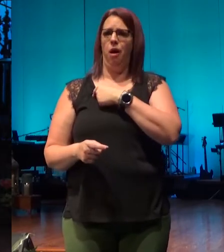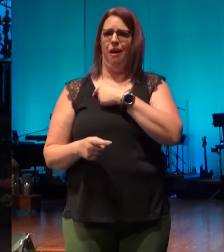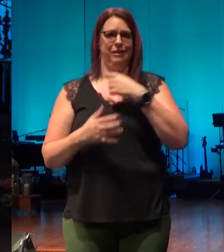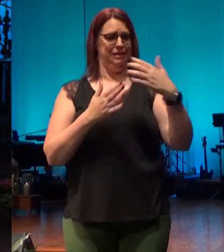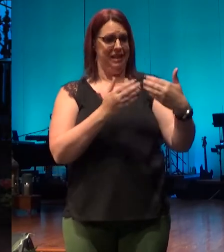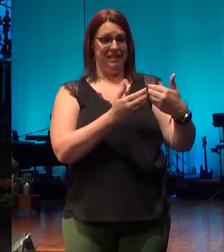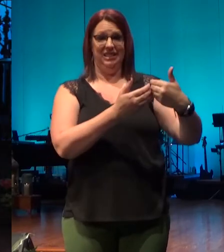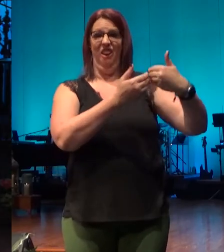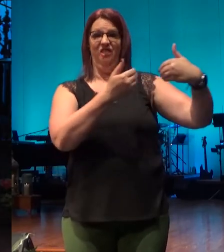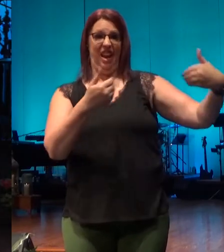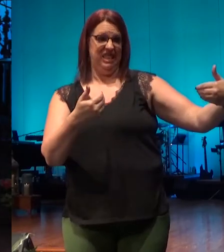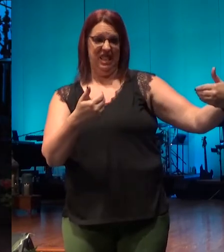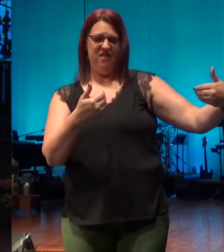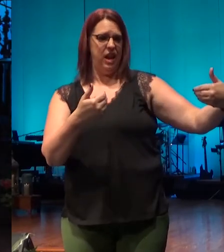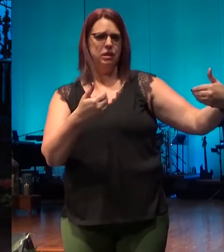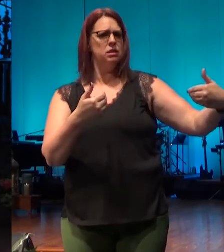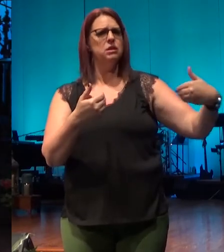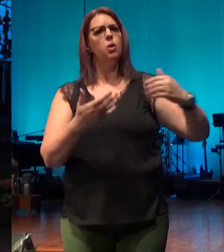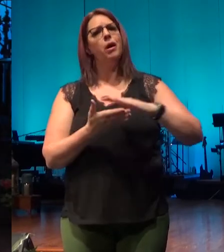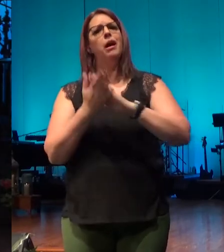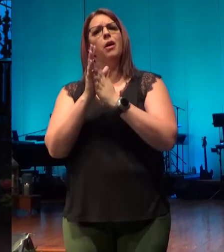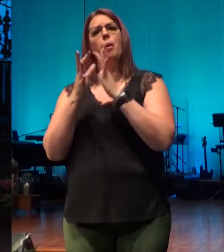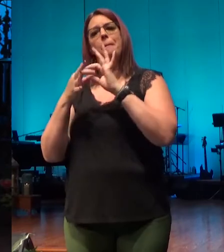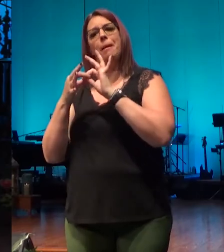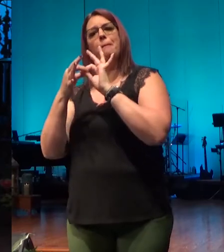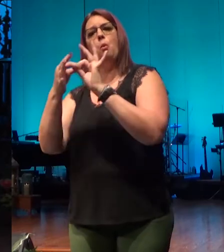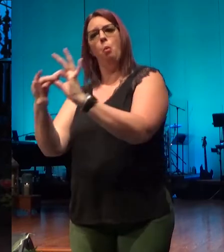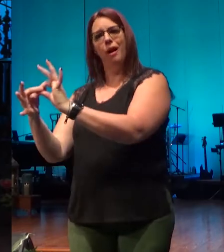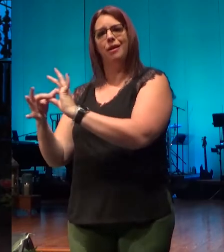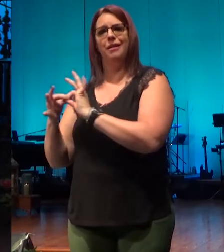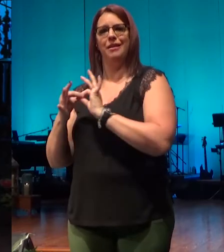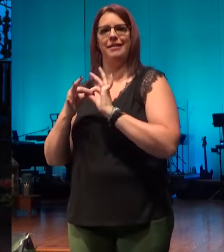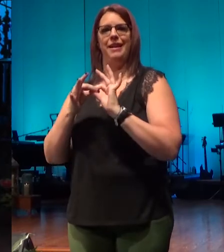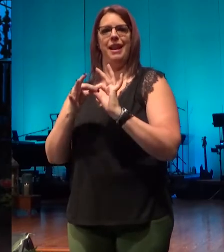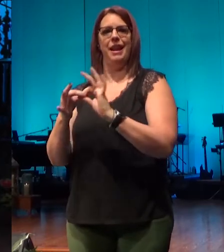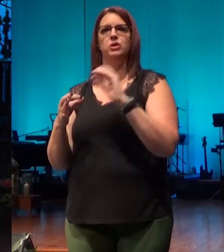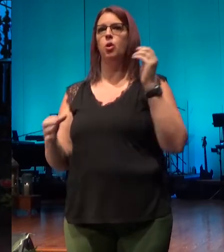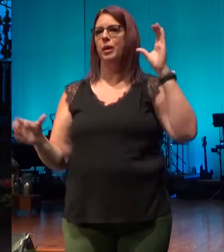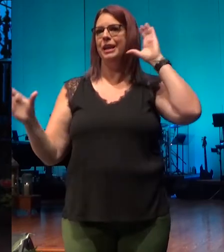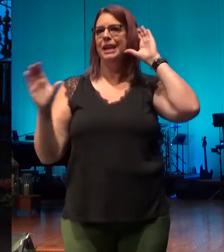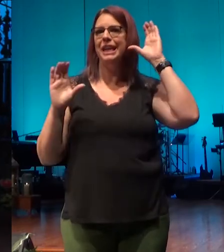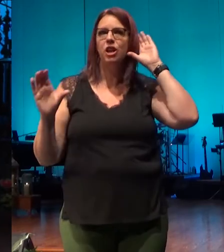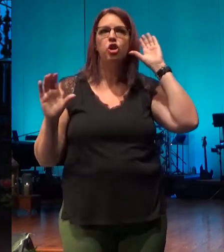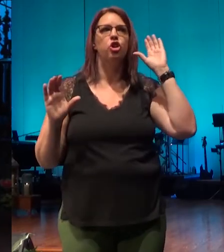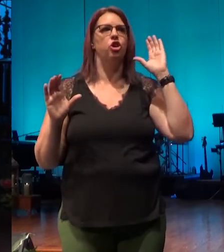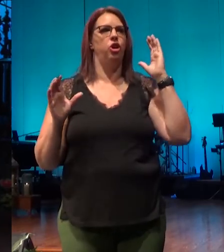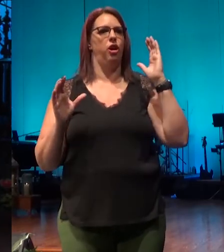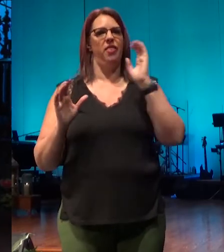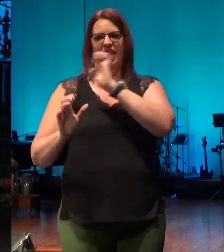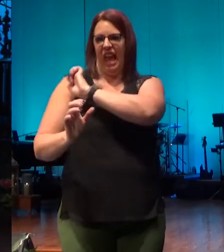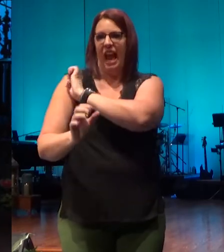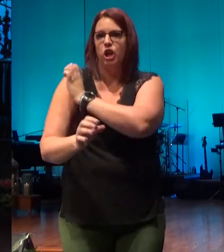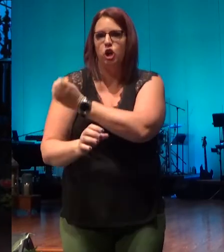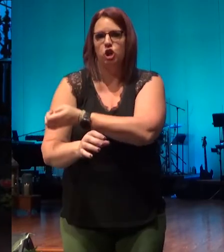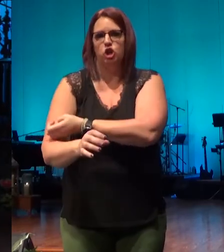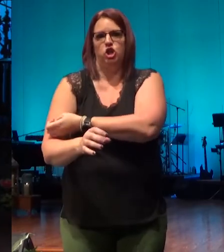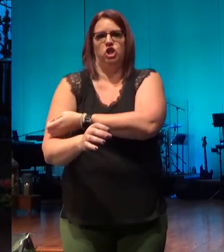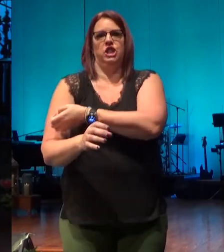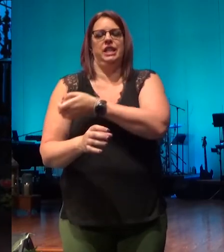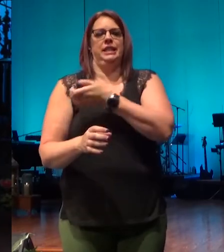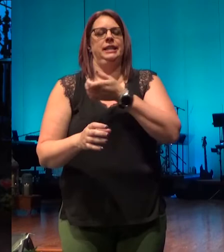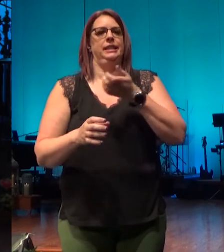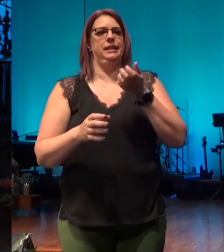into oneness, and therefore we hear the energy behind people who are triggered in